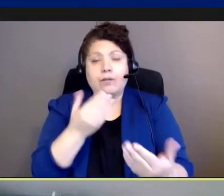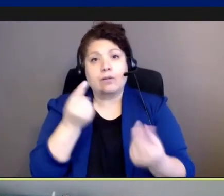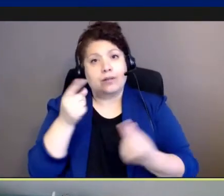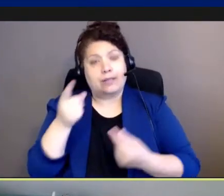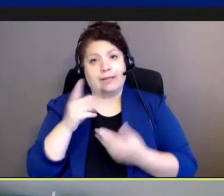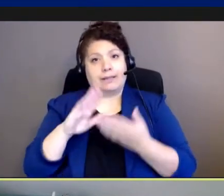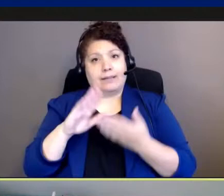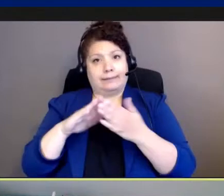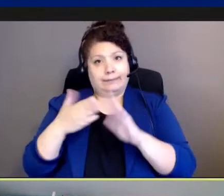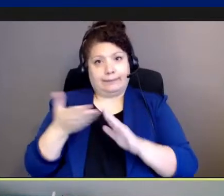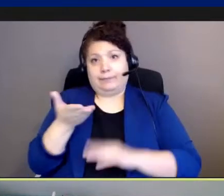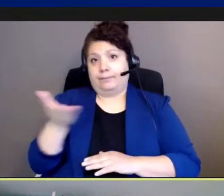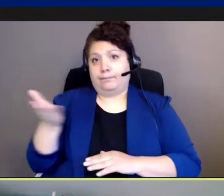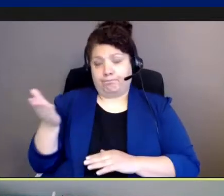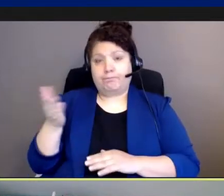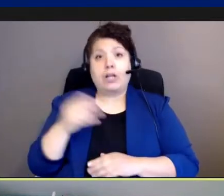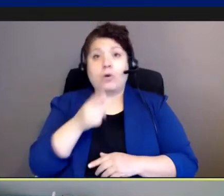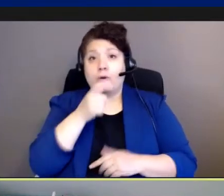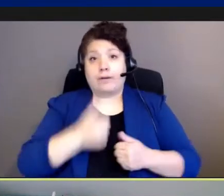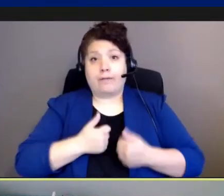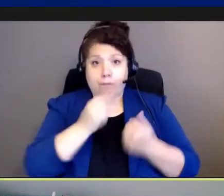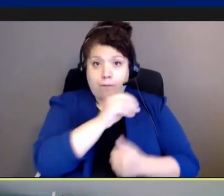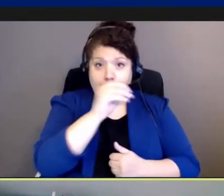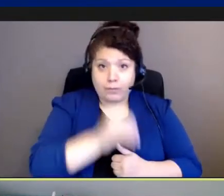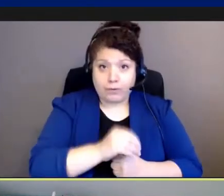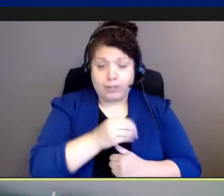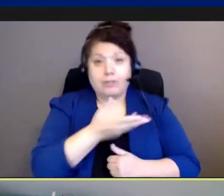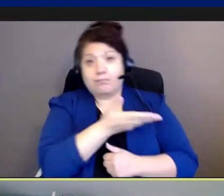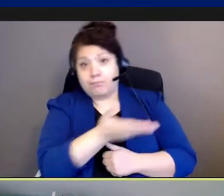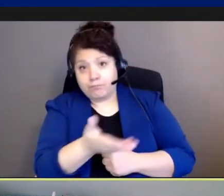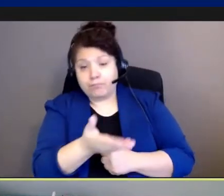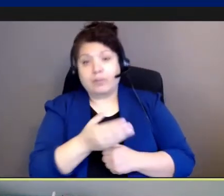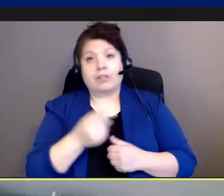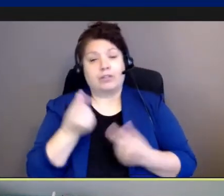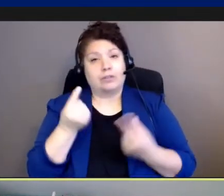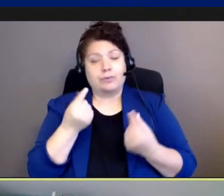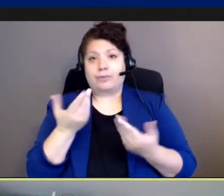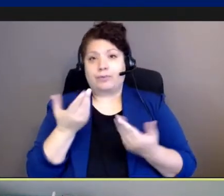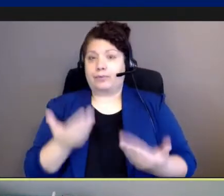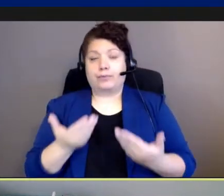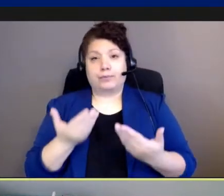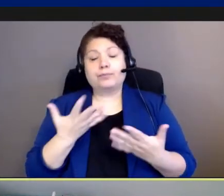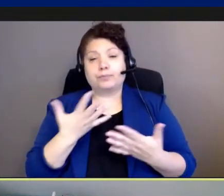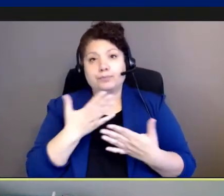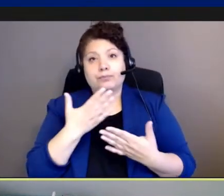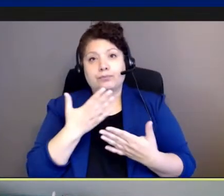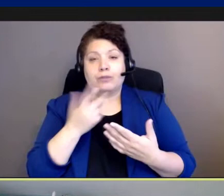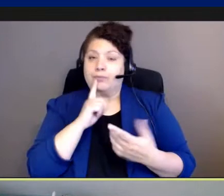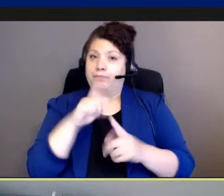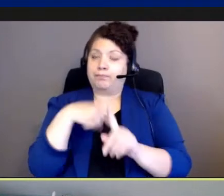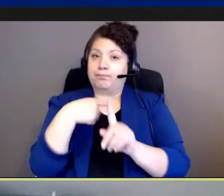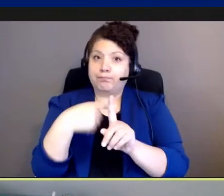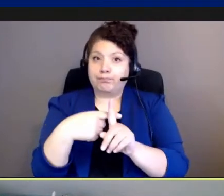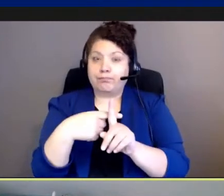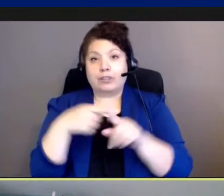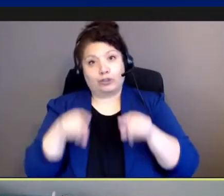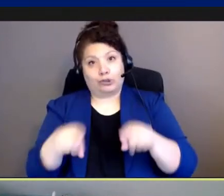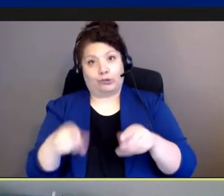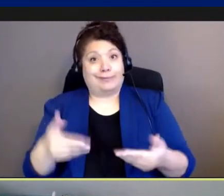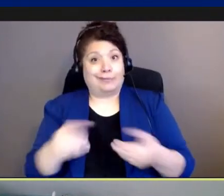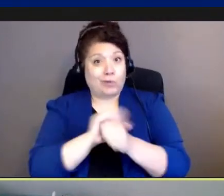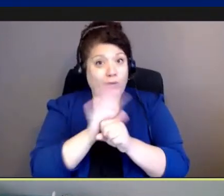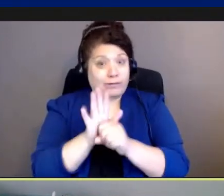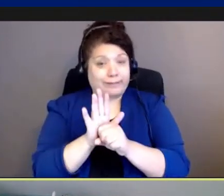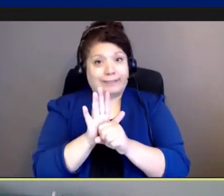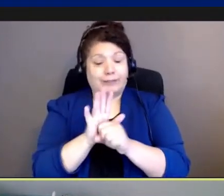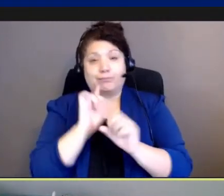colleagues, Ottawa residents, and the community has been a bright spot in an otherwise challenging year. Unfortunately, holidays are